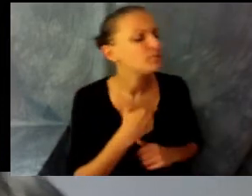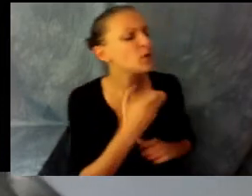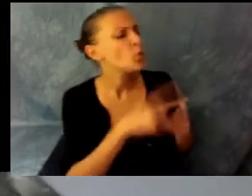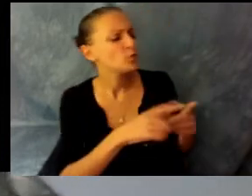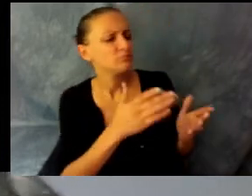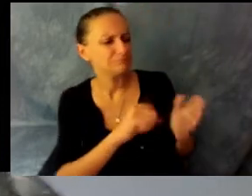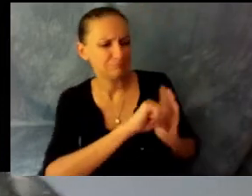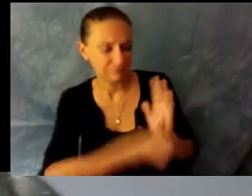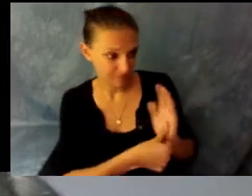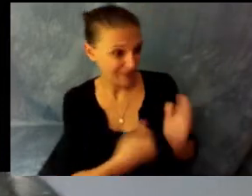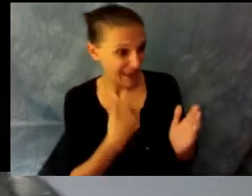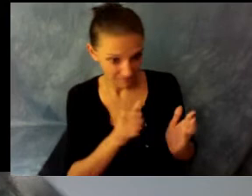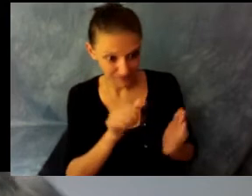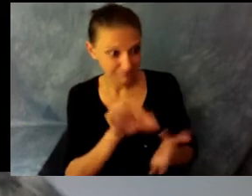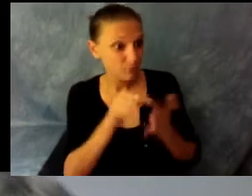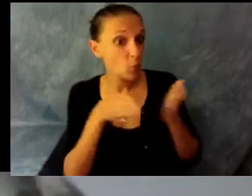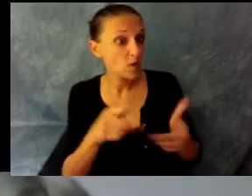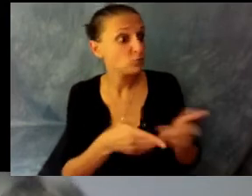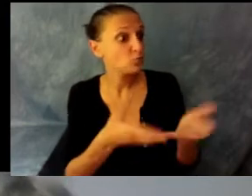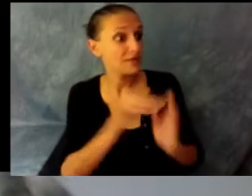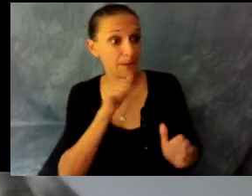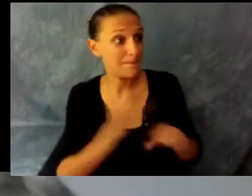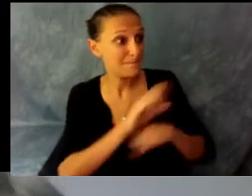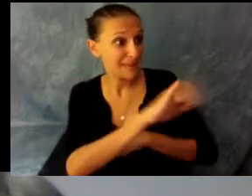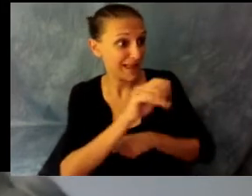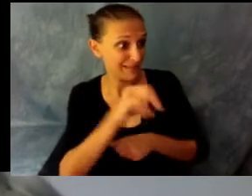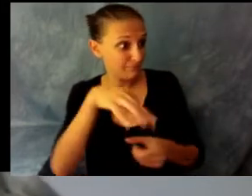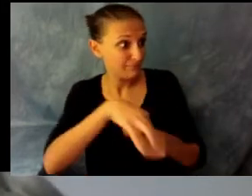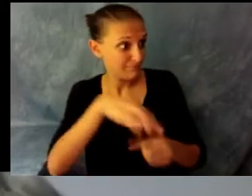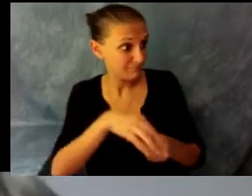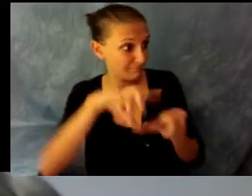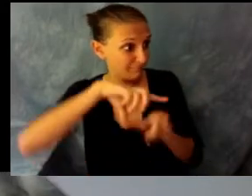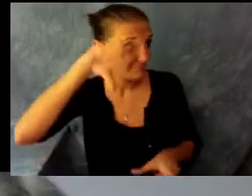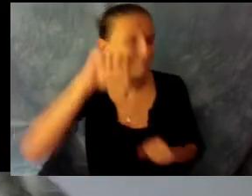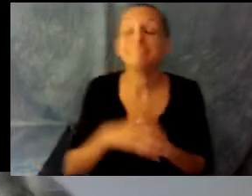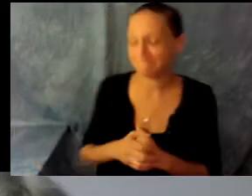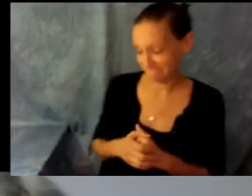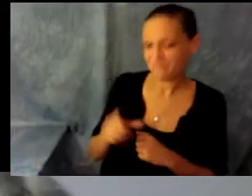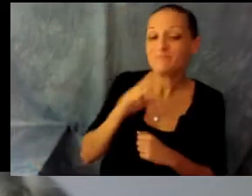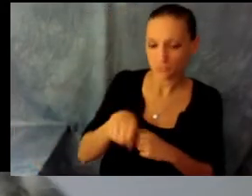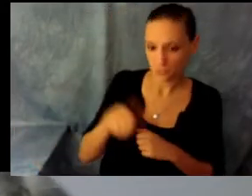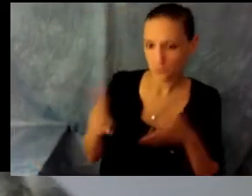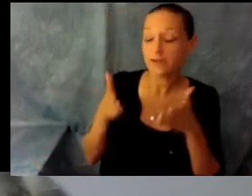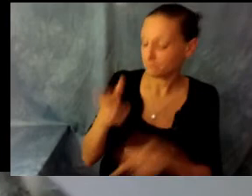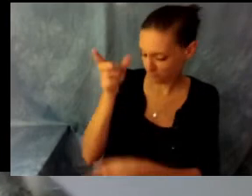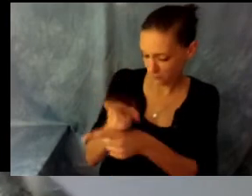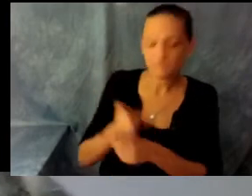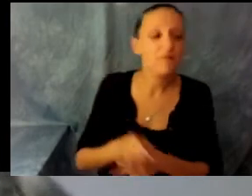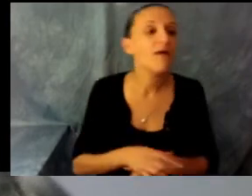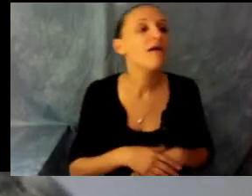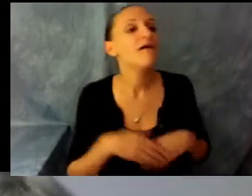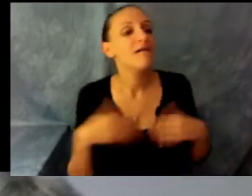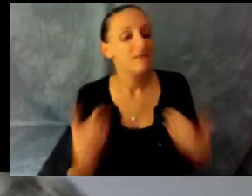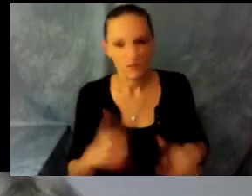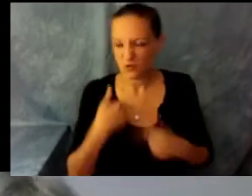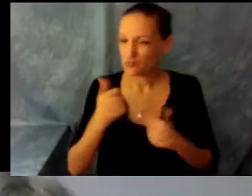request a mail-in ballot. Yeah, that's right. Yes. It's another way to request a mail-in ballot. That's right. We try to make it a